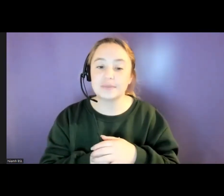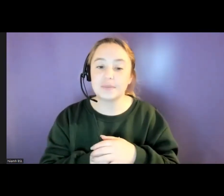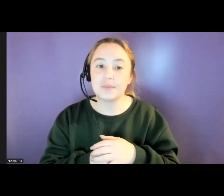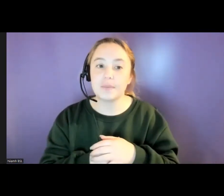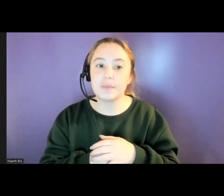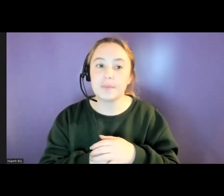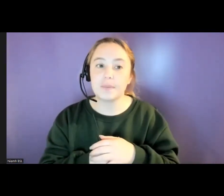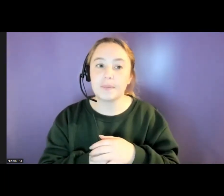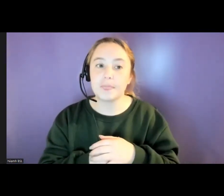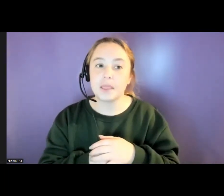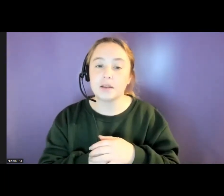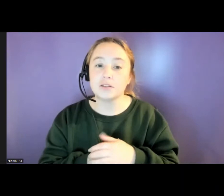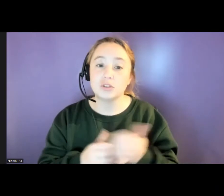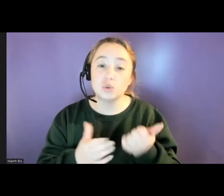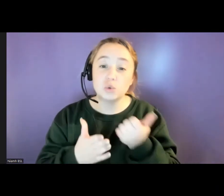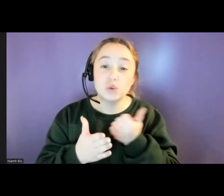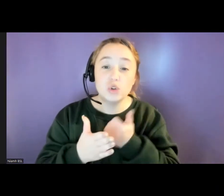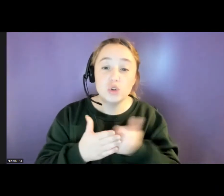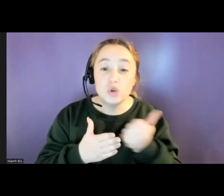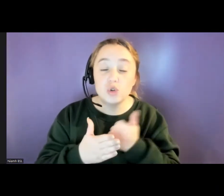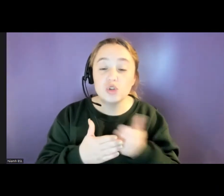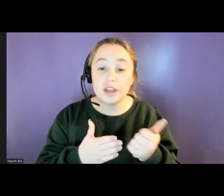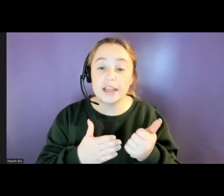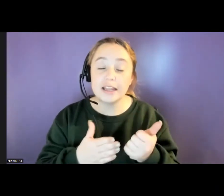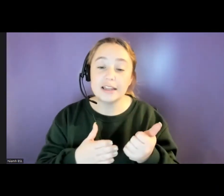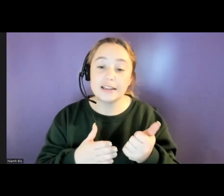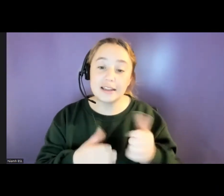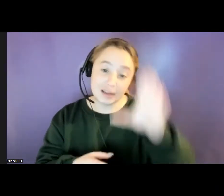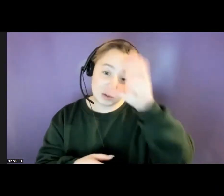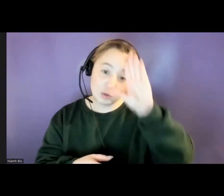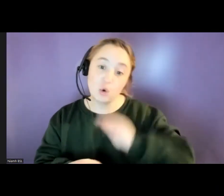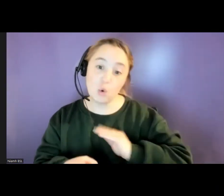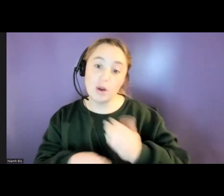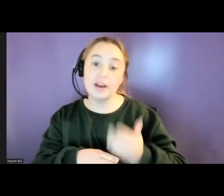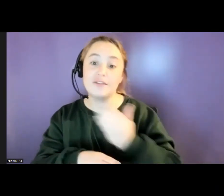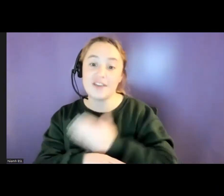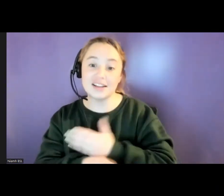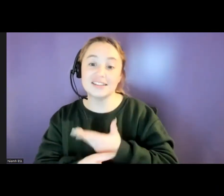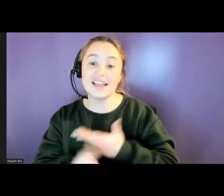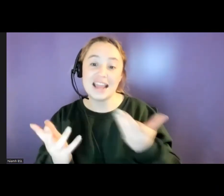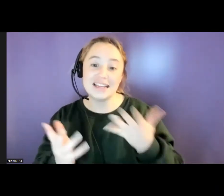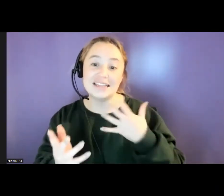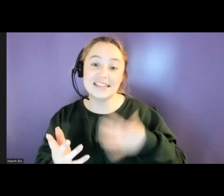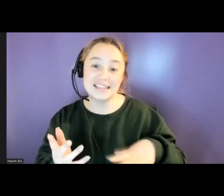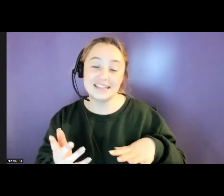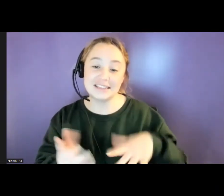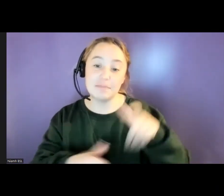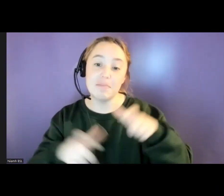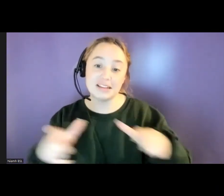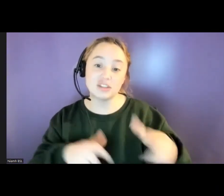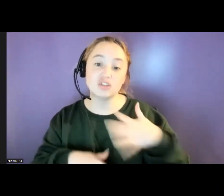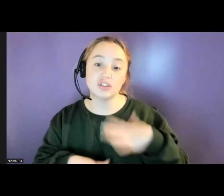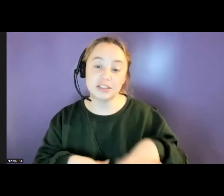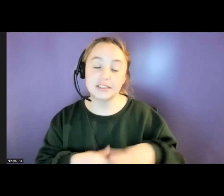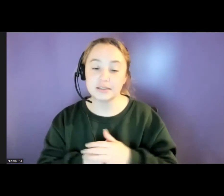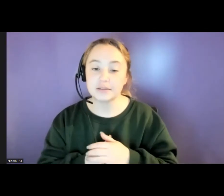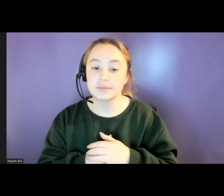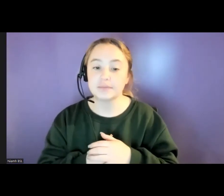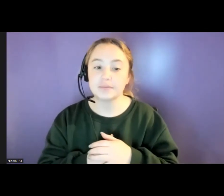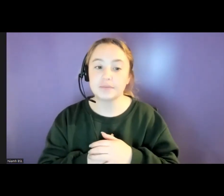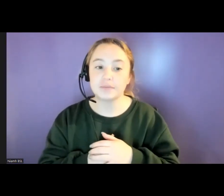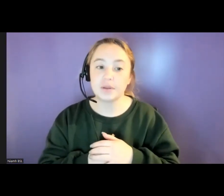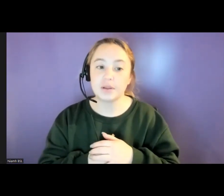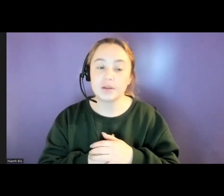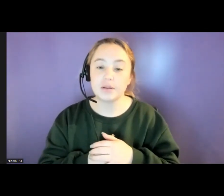are usually pre-notified of any requirements that our passengers do have, but we do